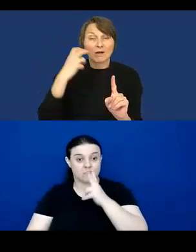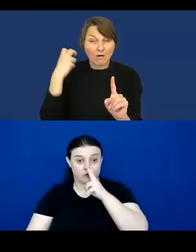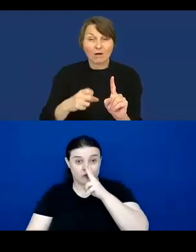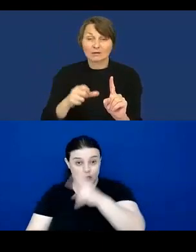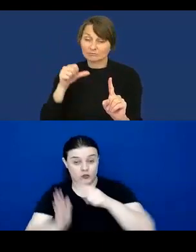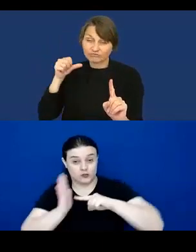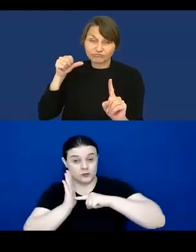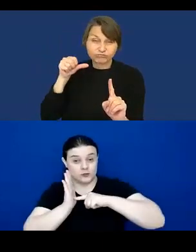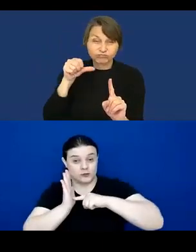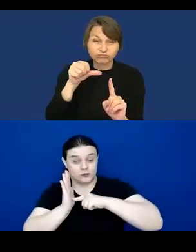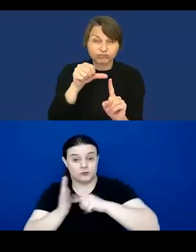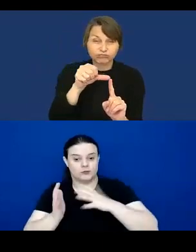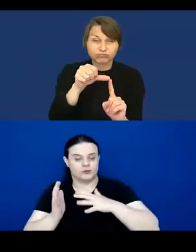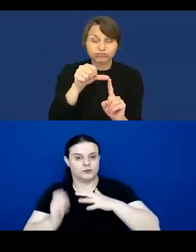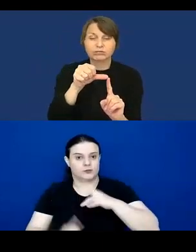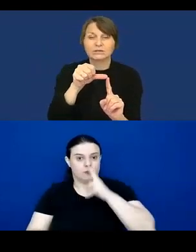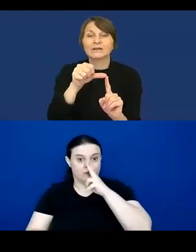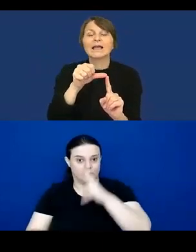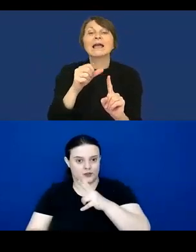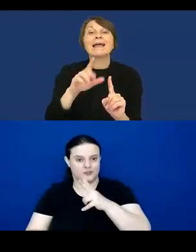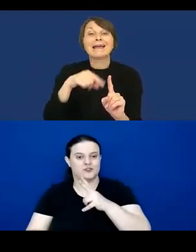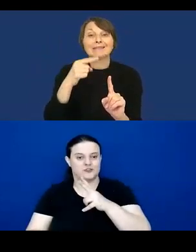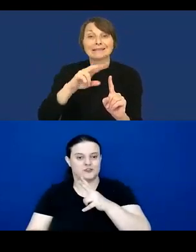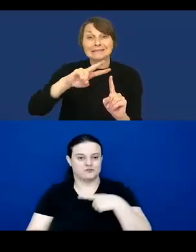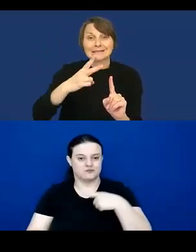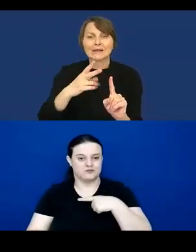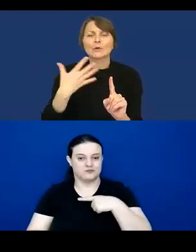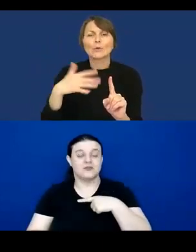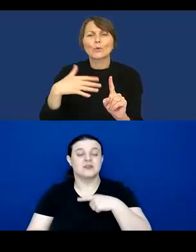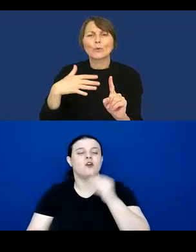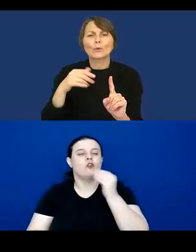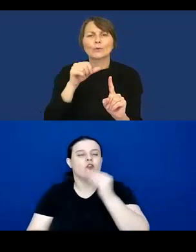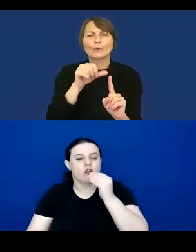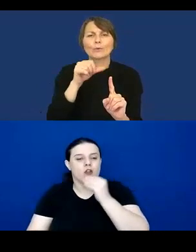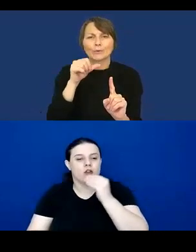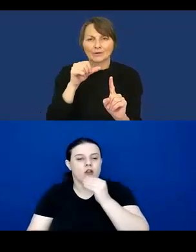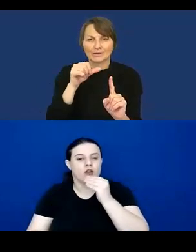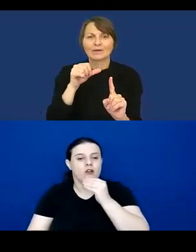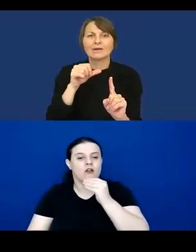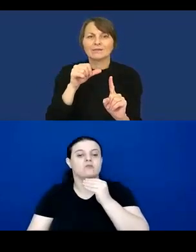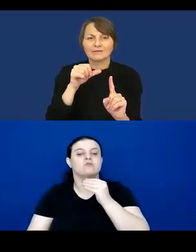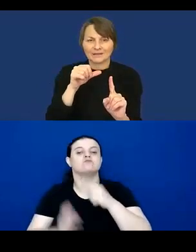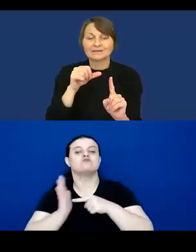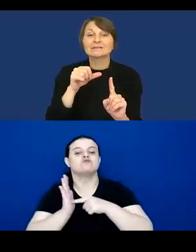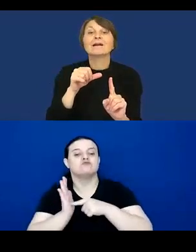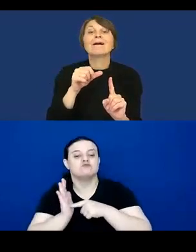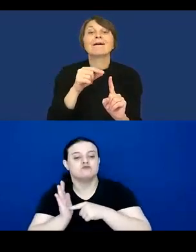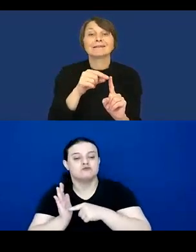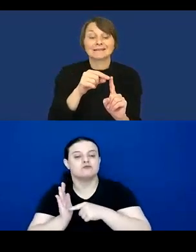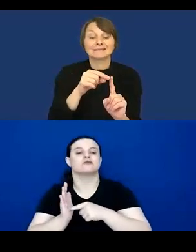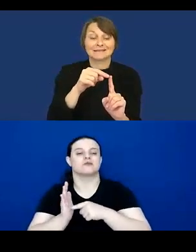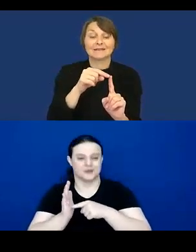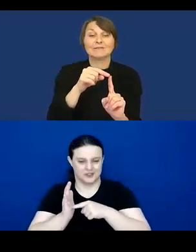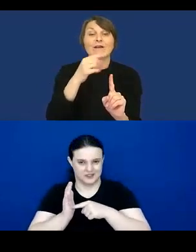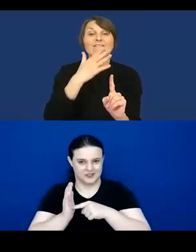strong vibration followed by a weak vibration, or a strong pressure followed by a weak pressure, that